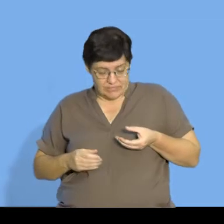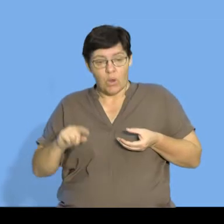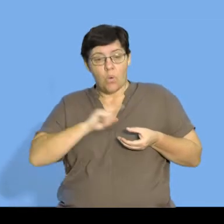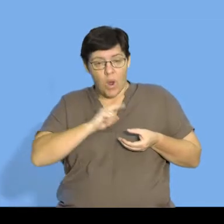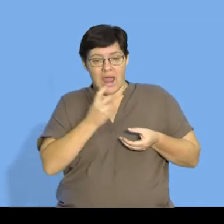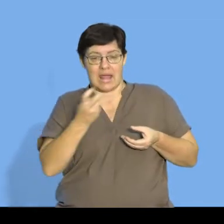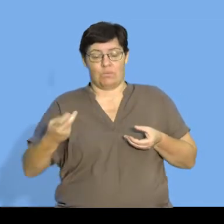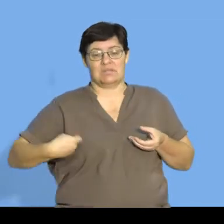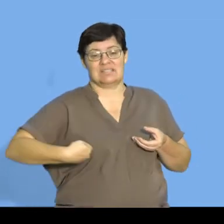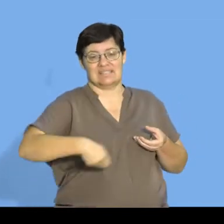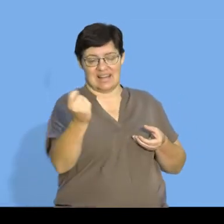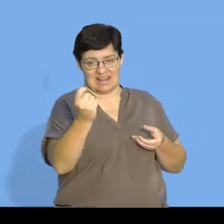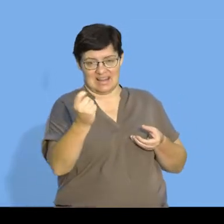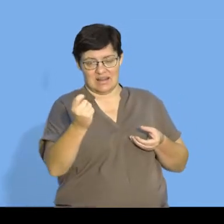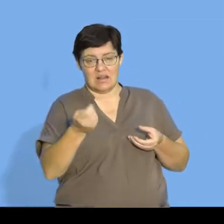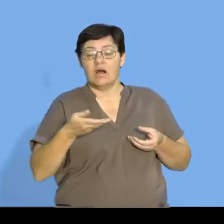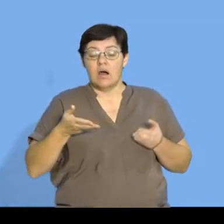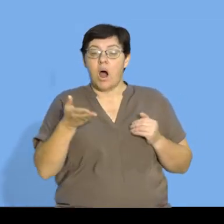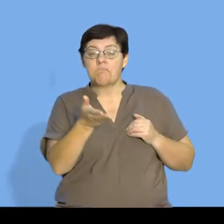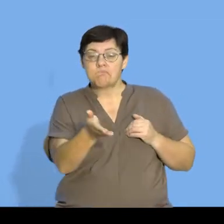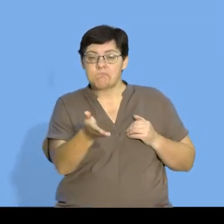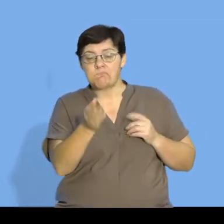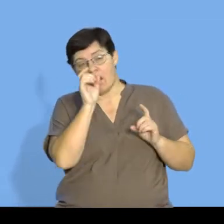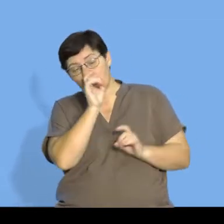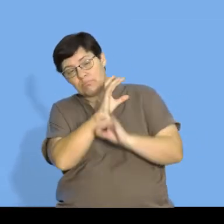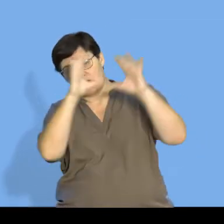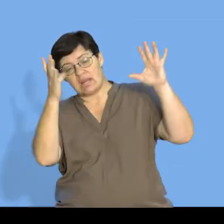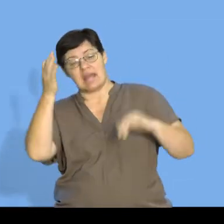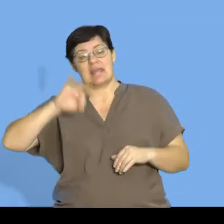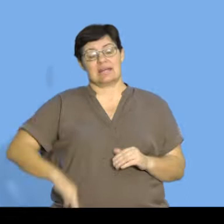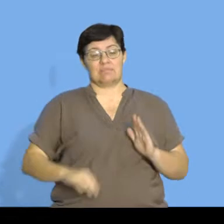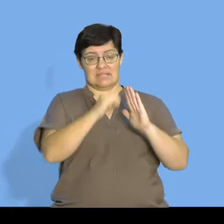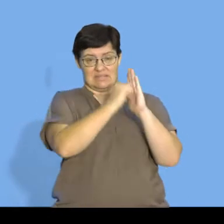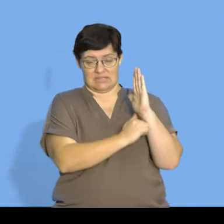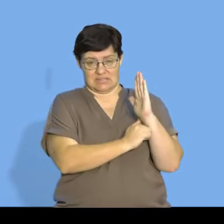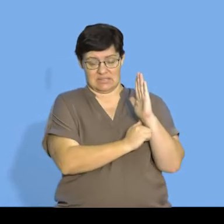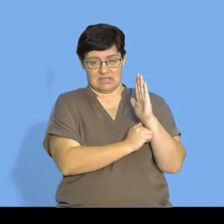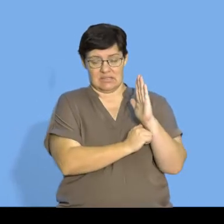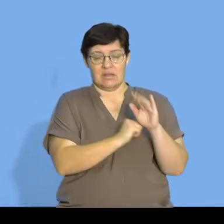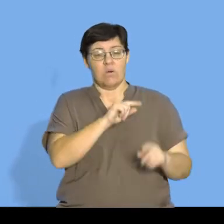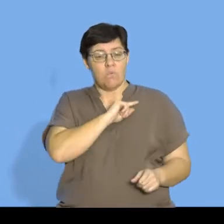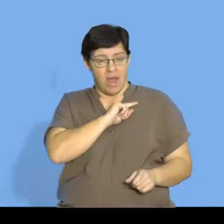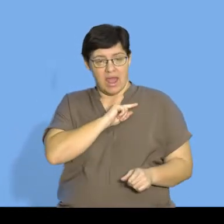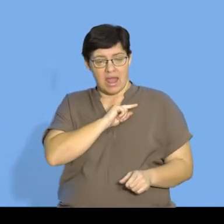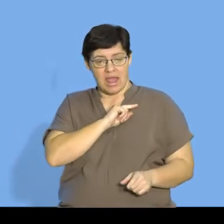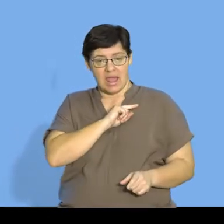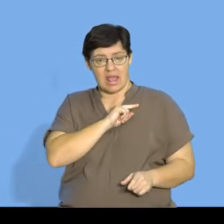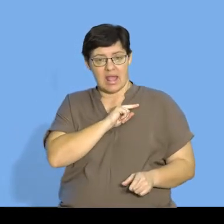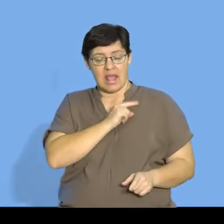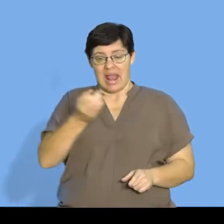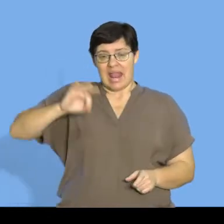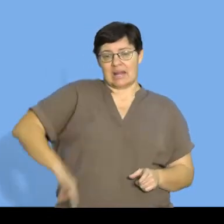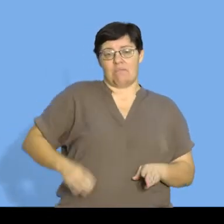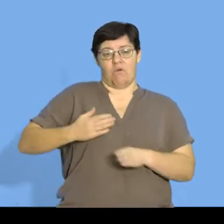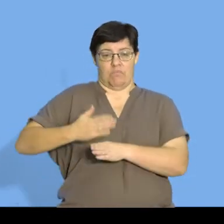selling equipment must appear in the projected income statement as an operating income.